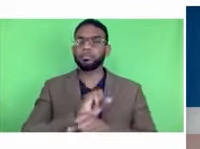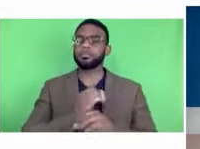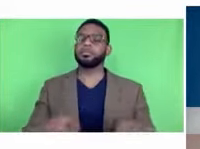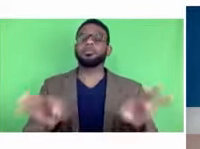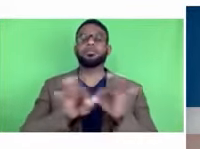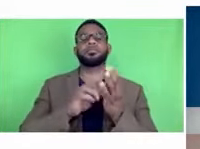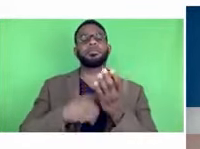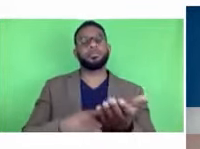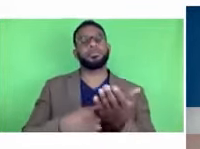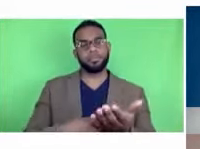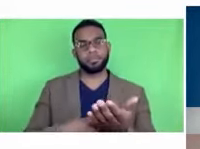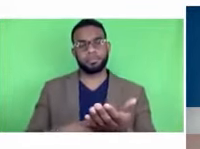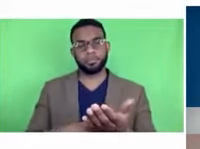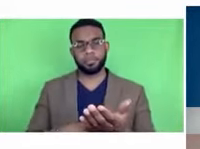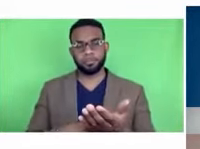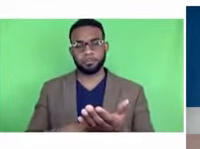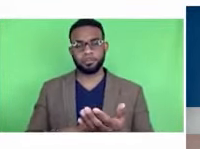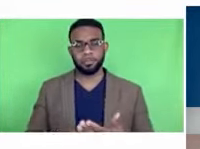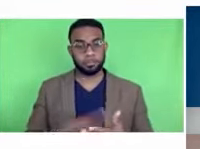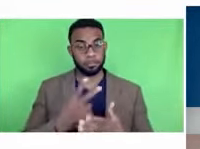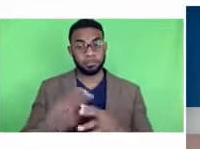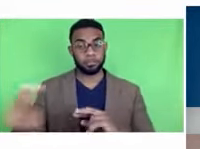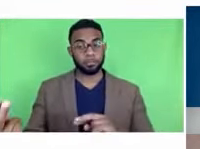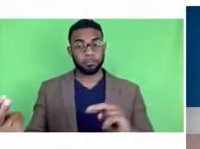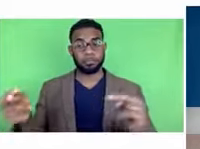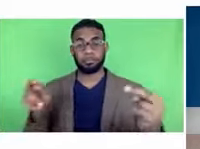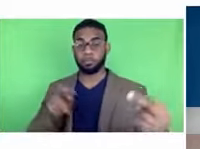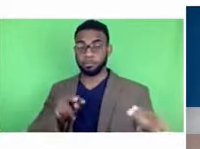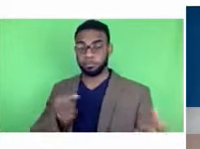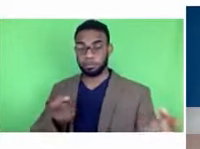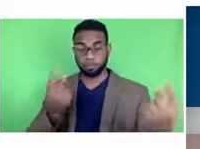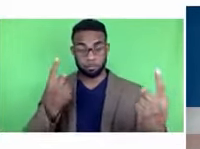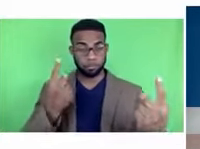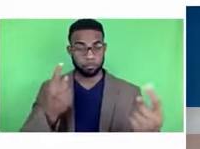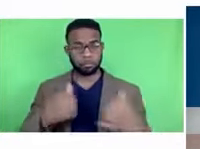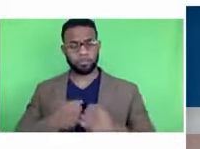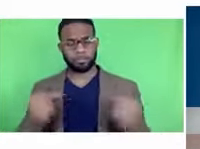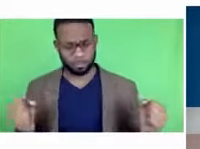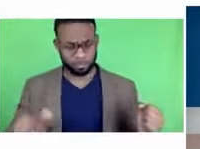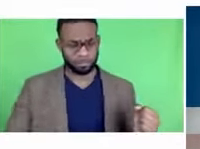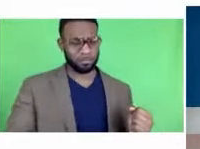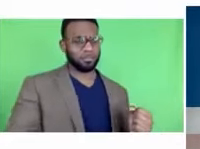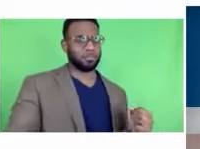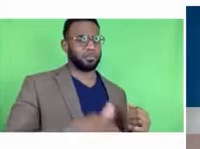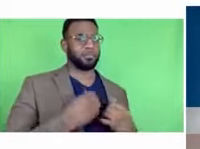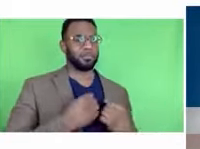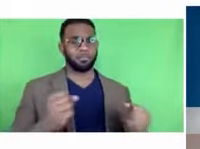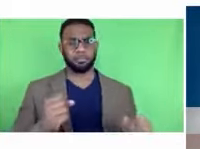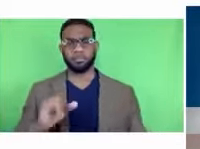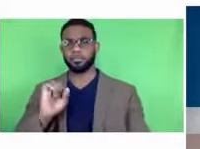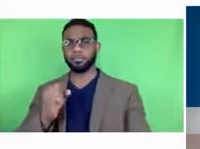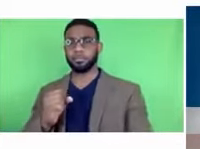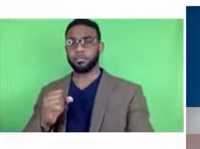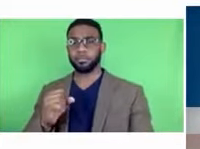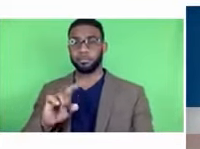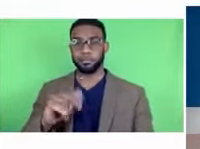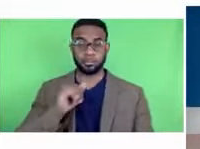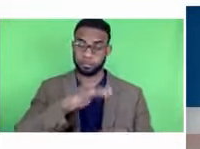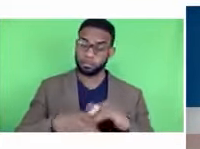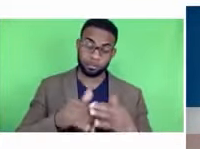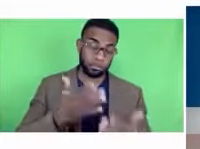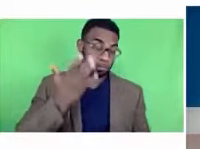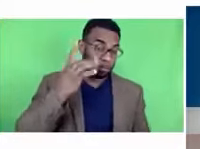conversation. And on both sides of the party, understand that it's vulnerable. It's a vulnerable situation. And it as uncomfortable as it may be